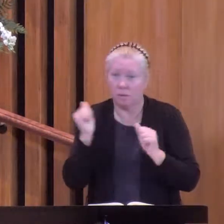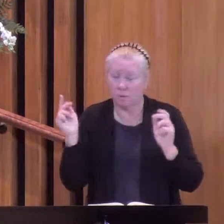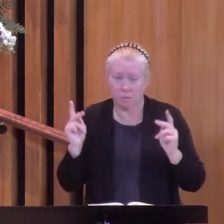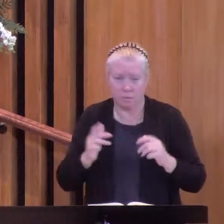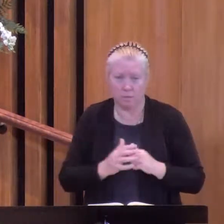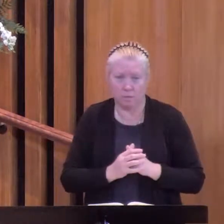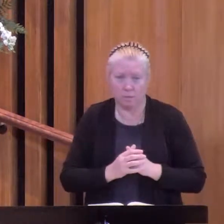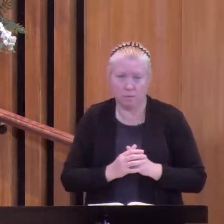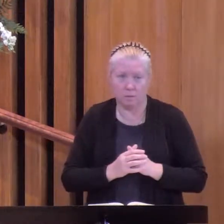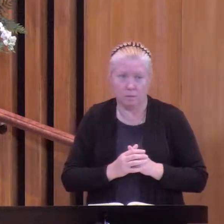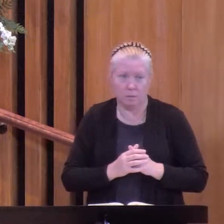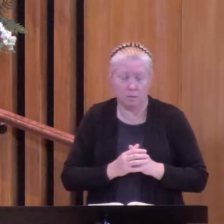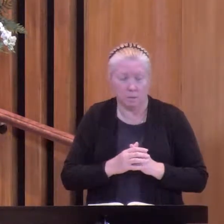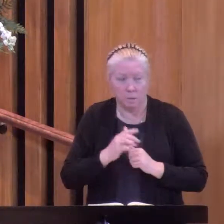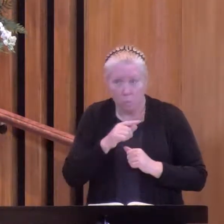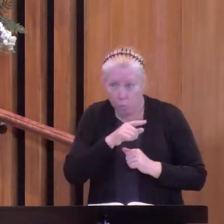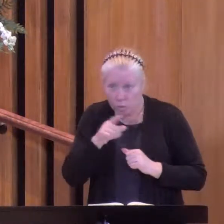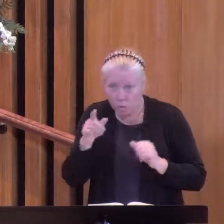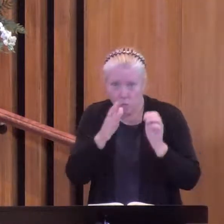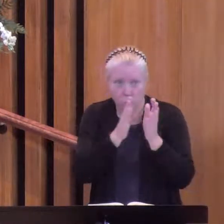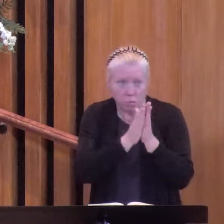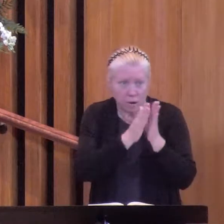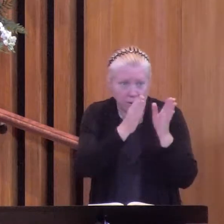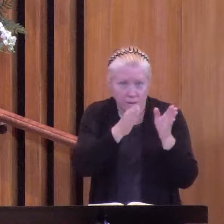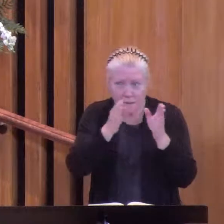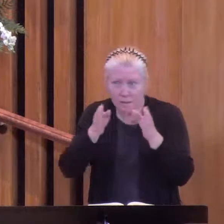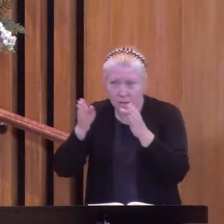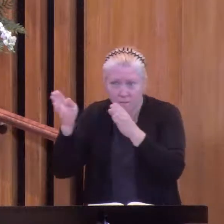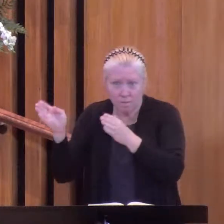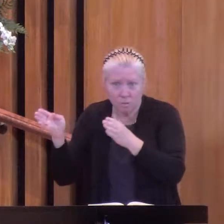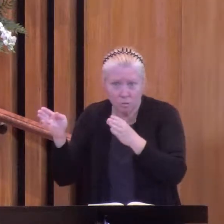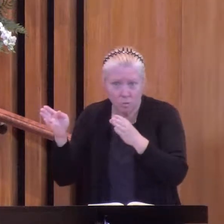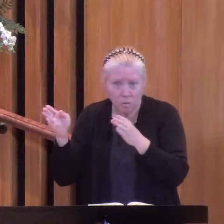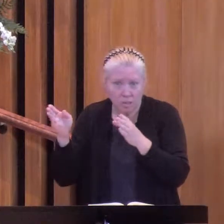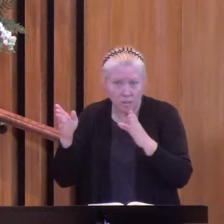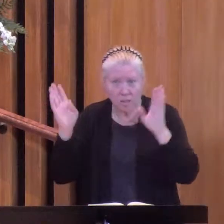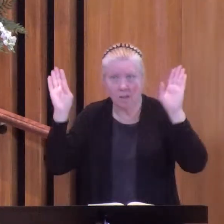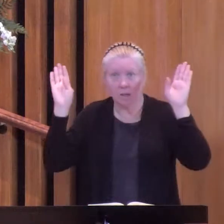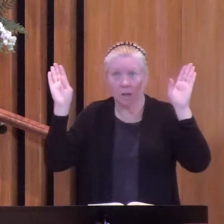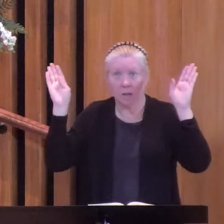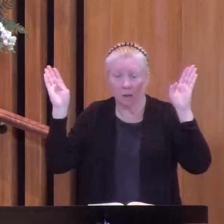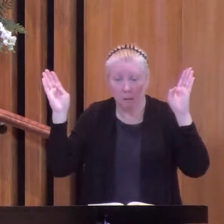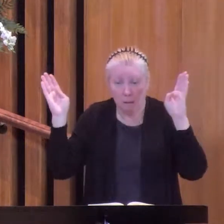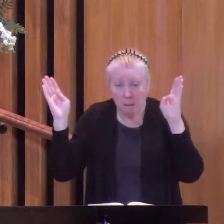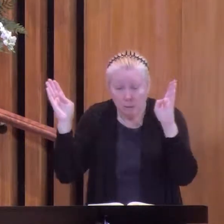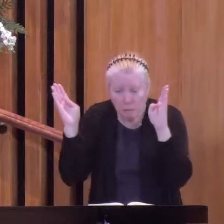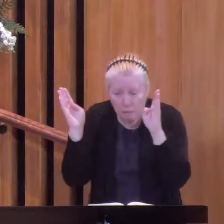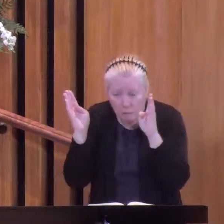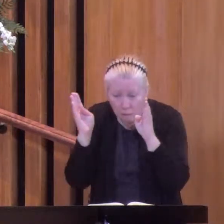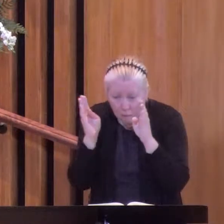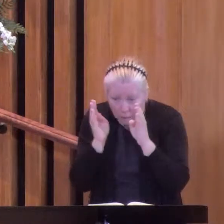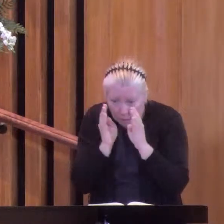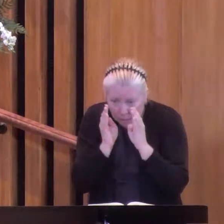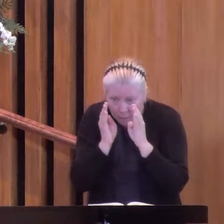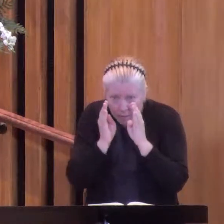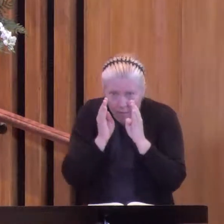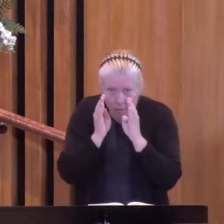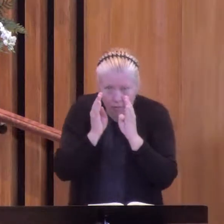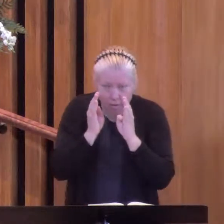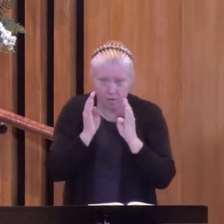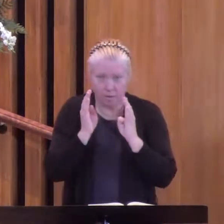pray individually to blind ourselves to the awareness,